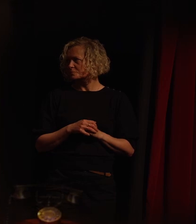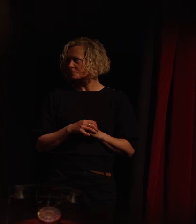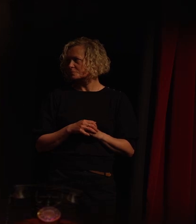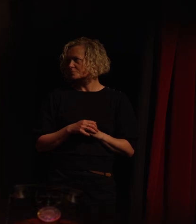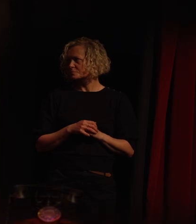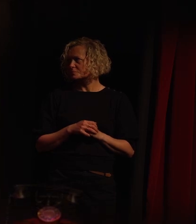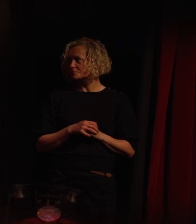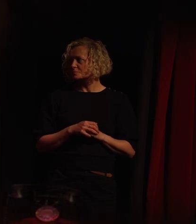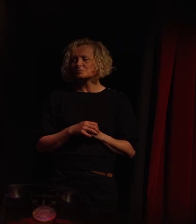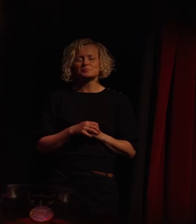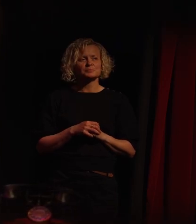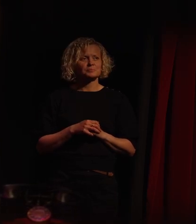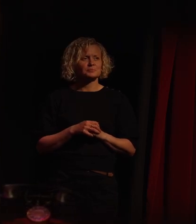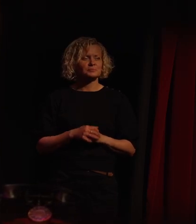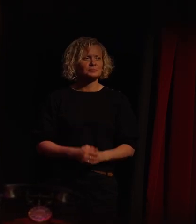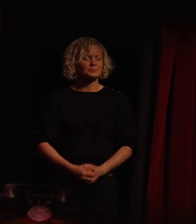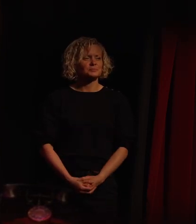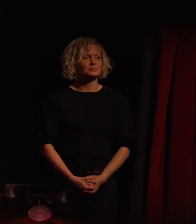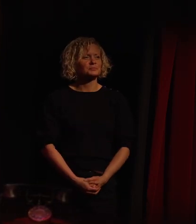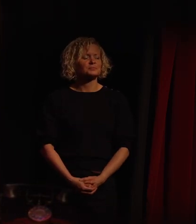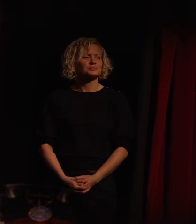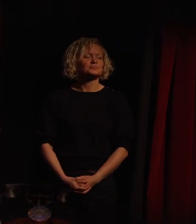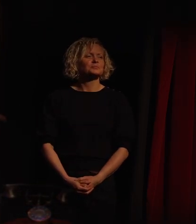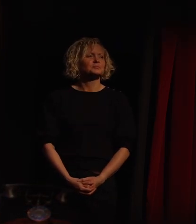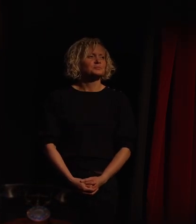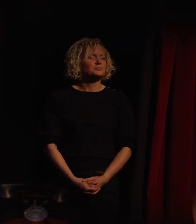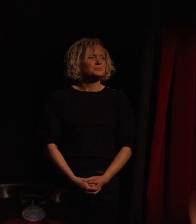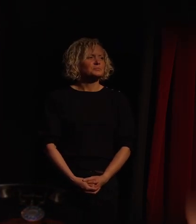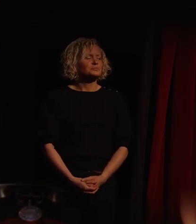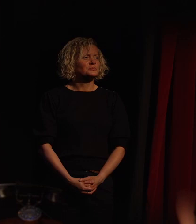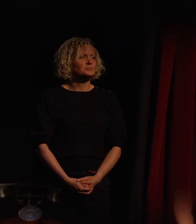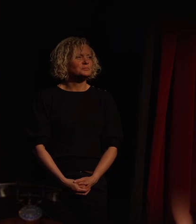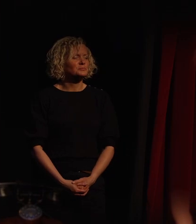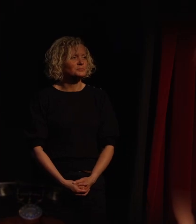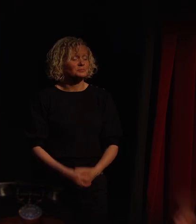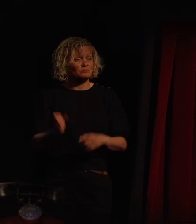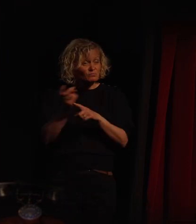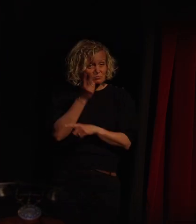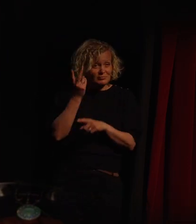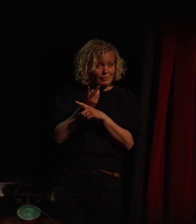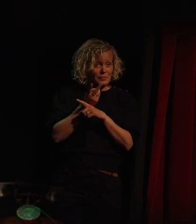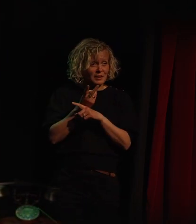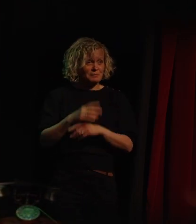down, back up, back down. And again.